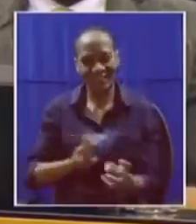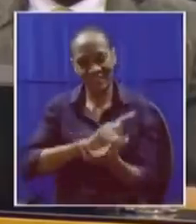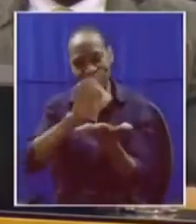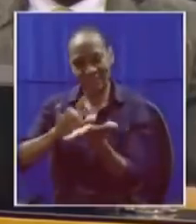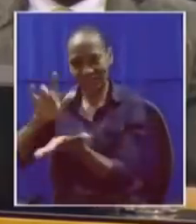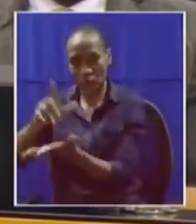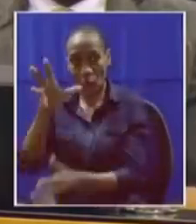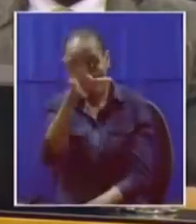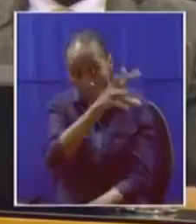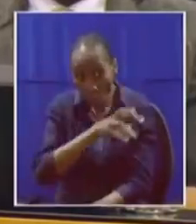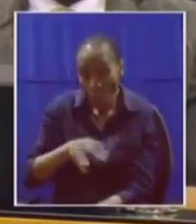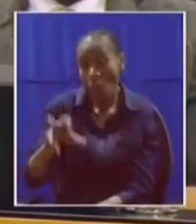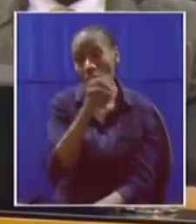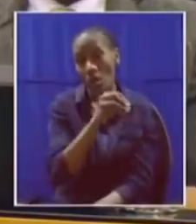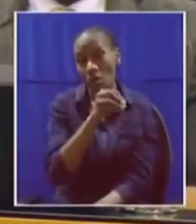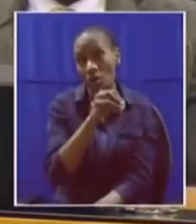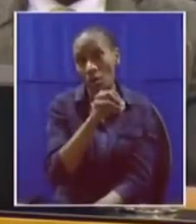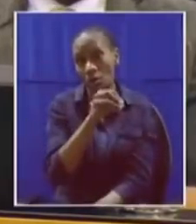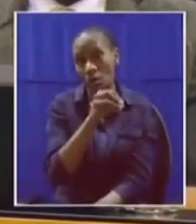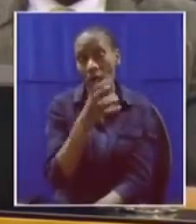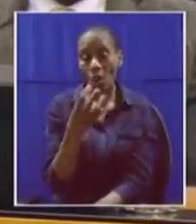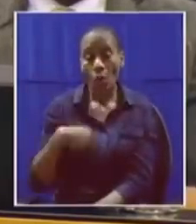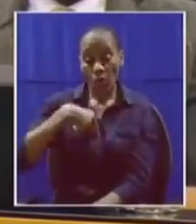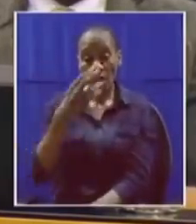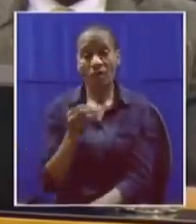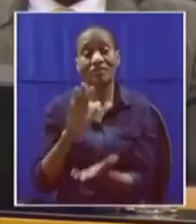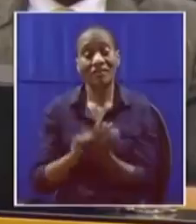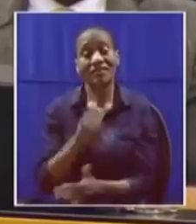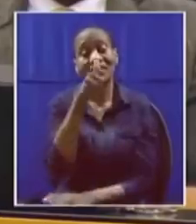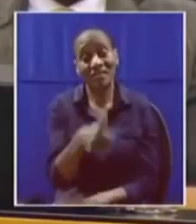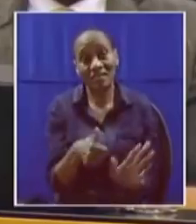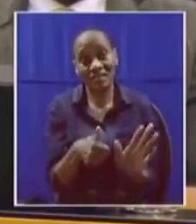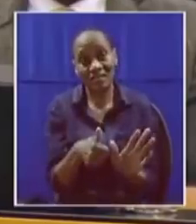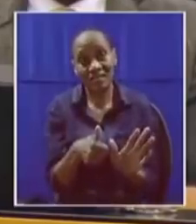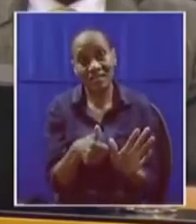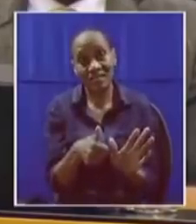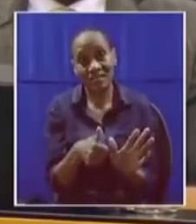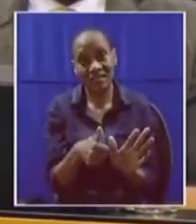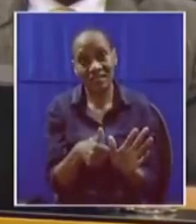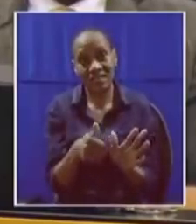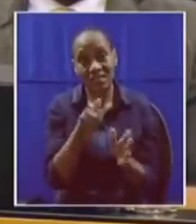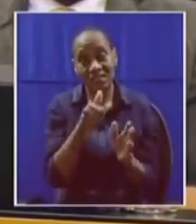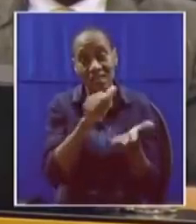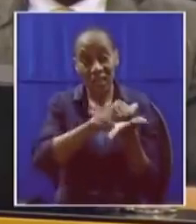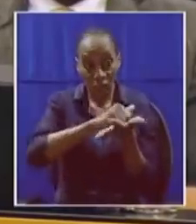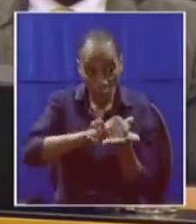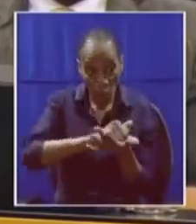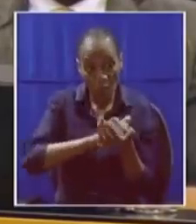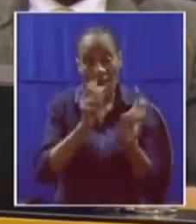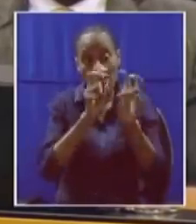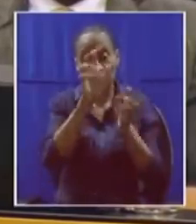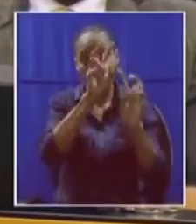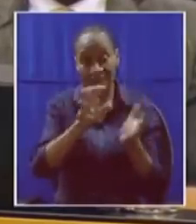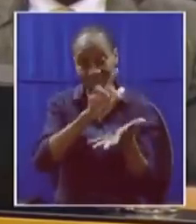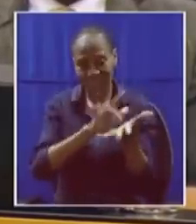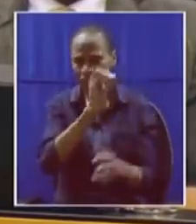have been around. We have 16 coal generating power stations in the country. So they